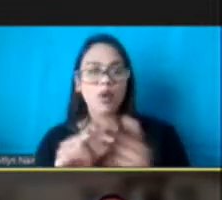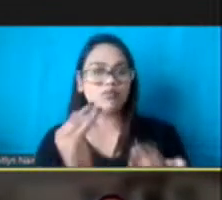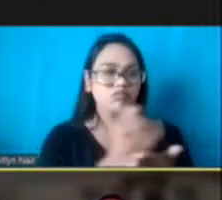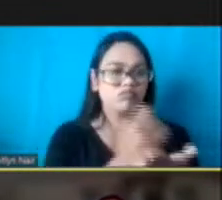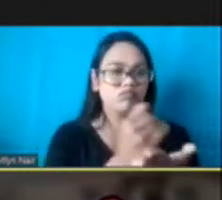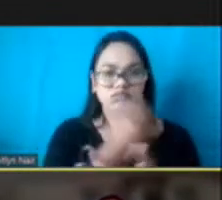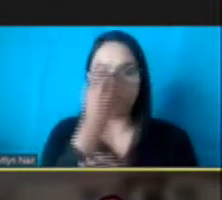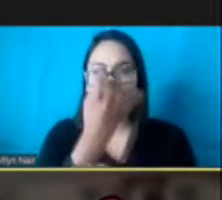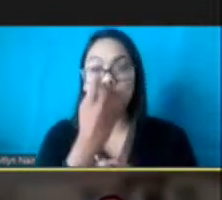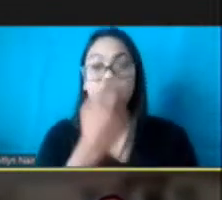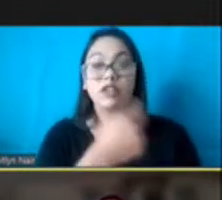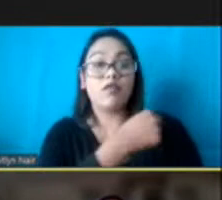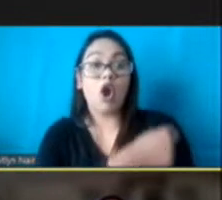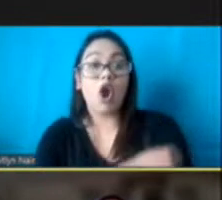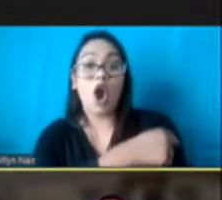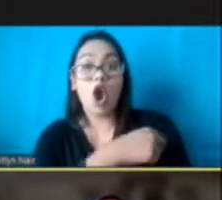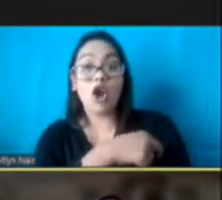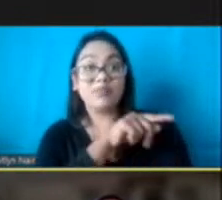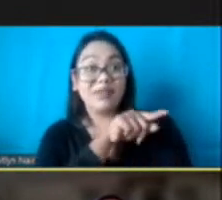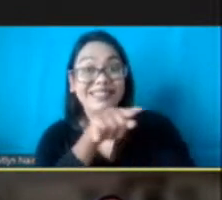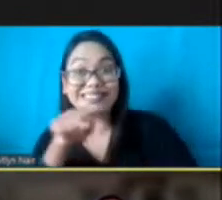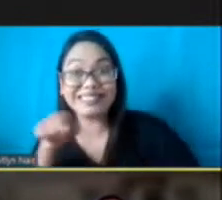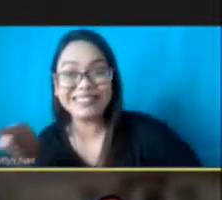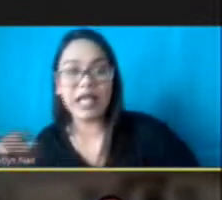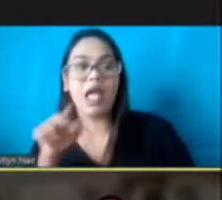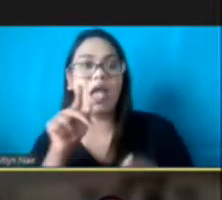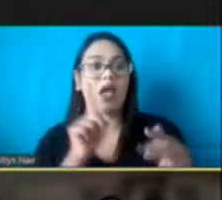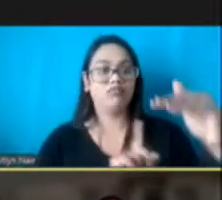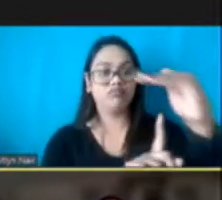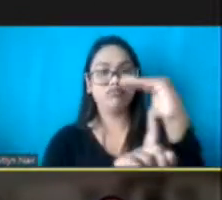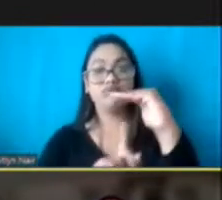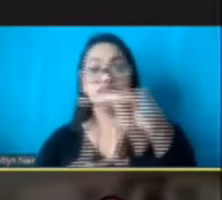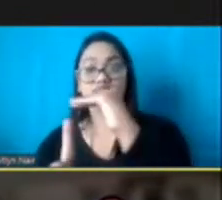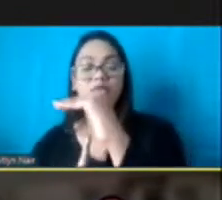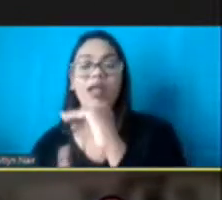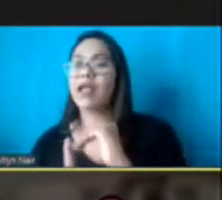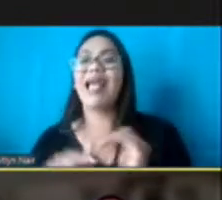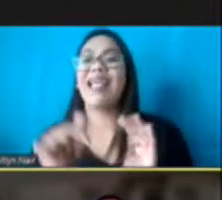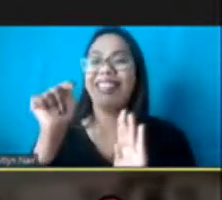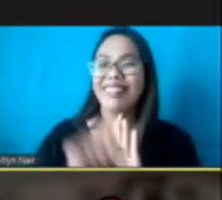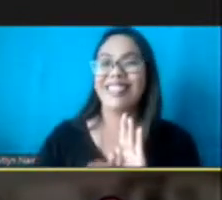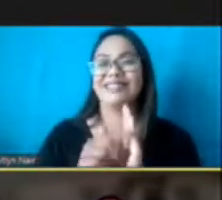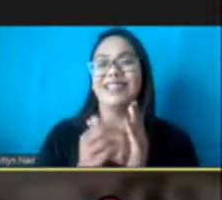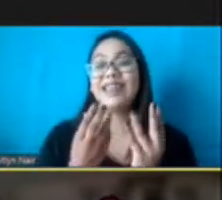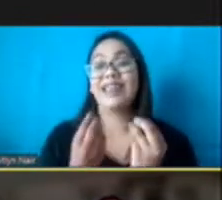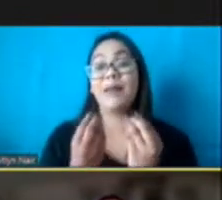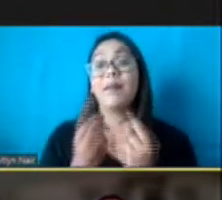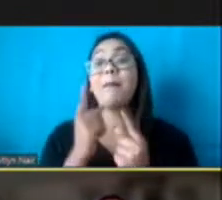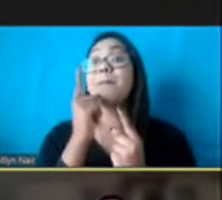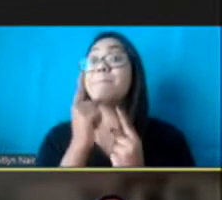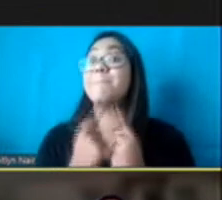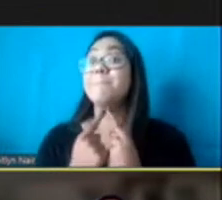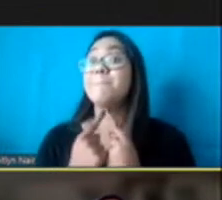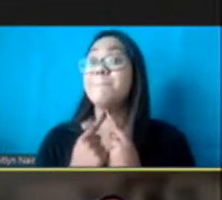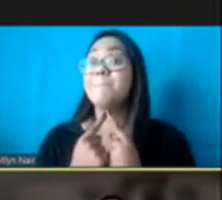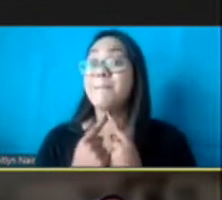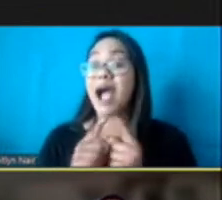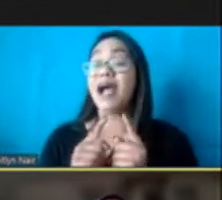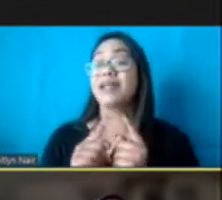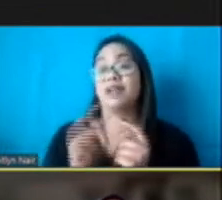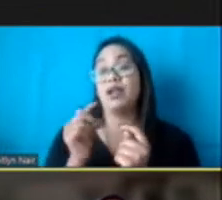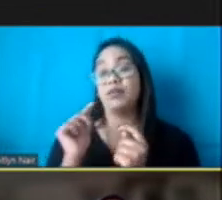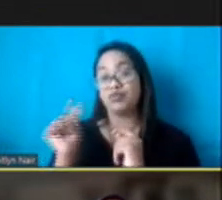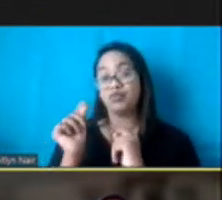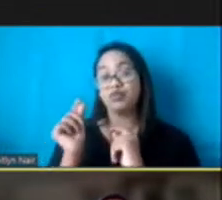However, the concern of a very sharp rise in cases is that you have a sharp rise in hospitalizations that may overwhelm the health